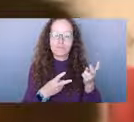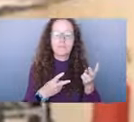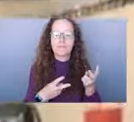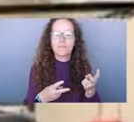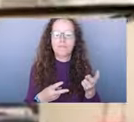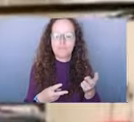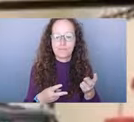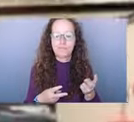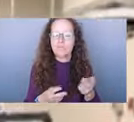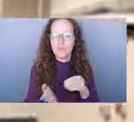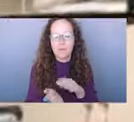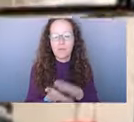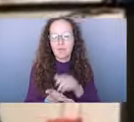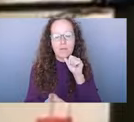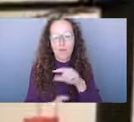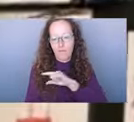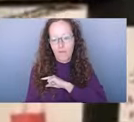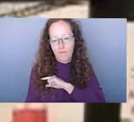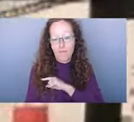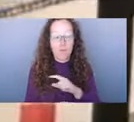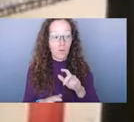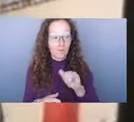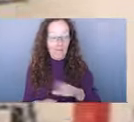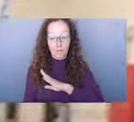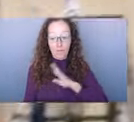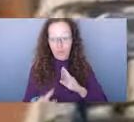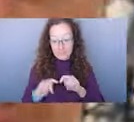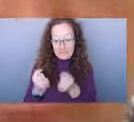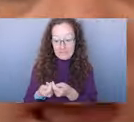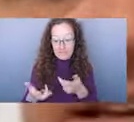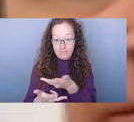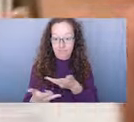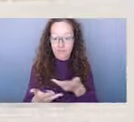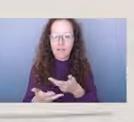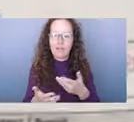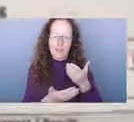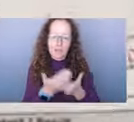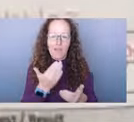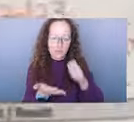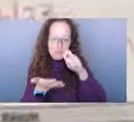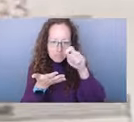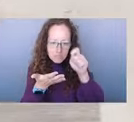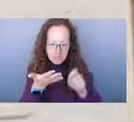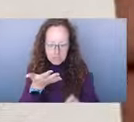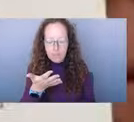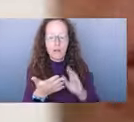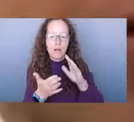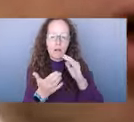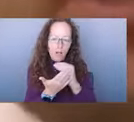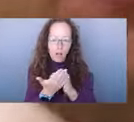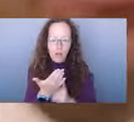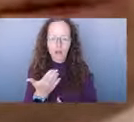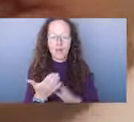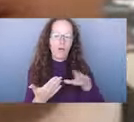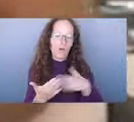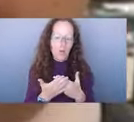team performs this, they're completing a manual log of all their actions. And at the end of every shift, we're going to have them review